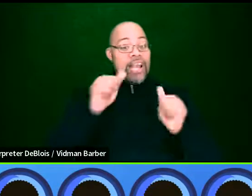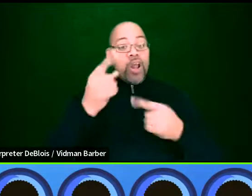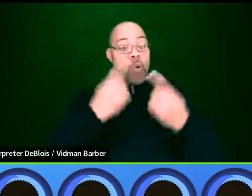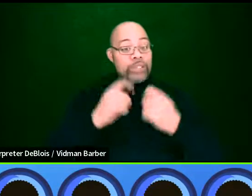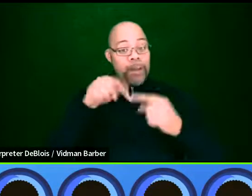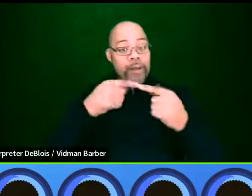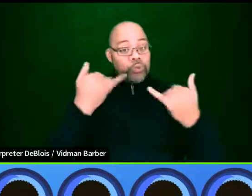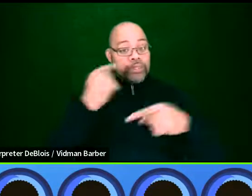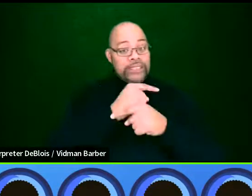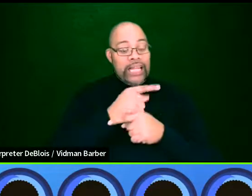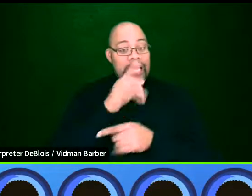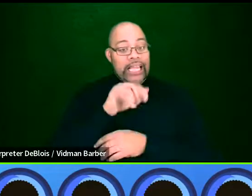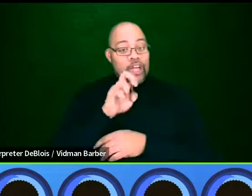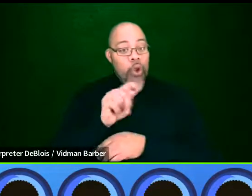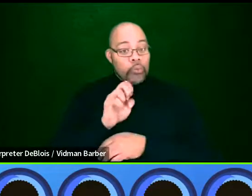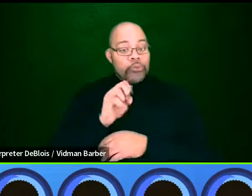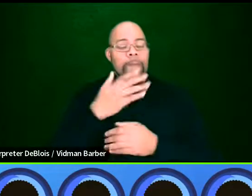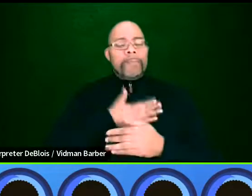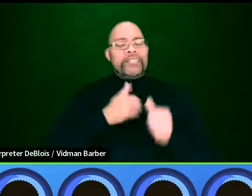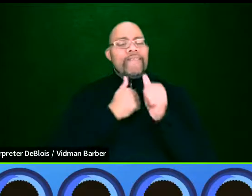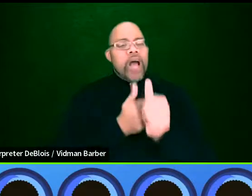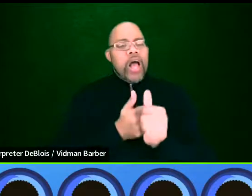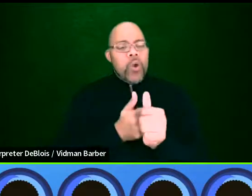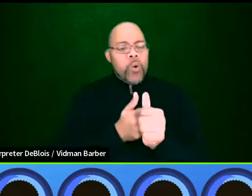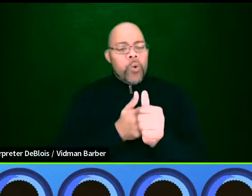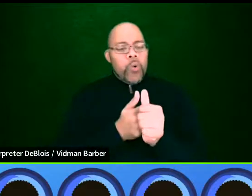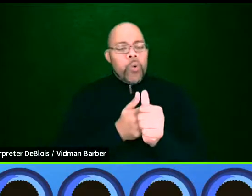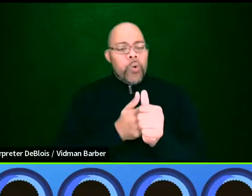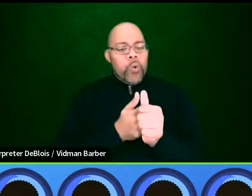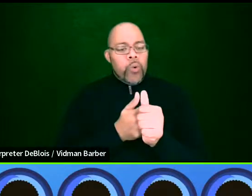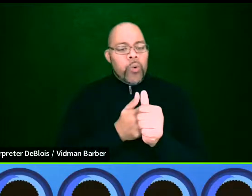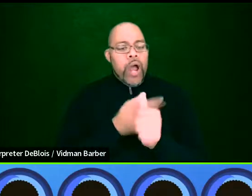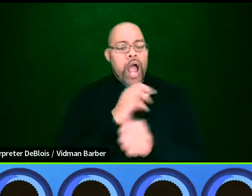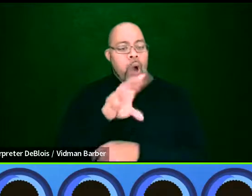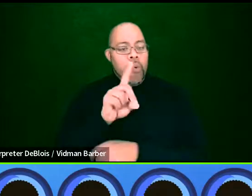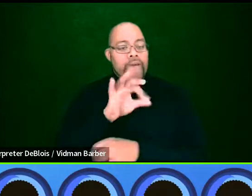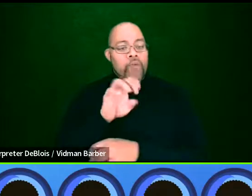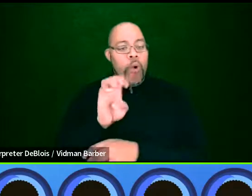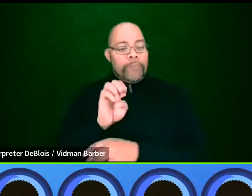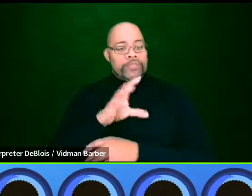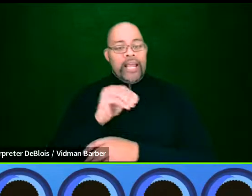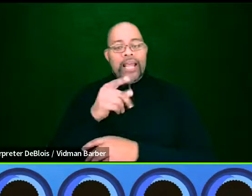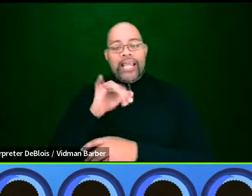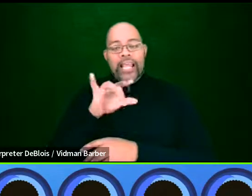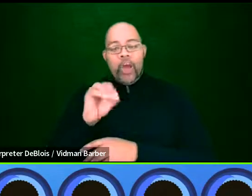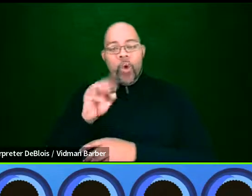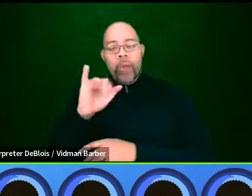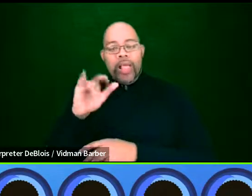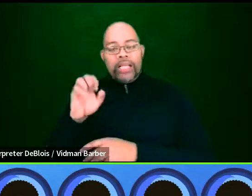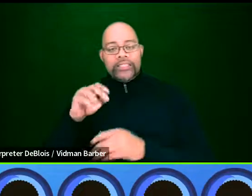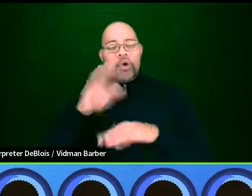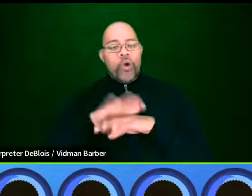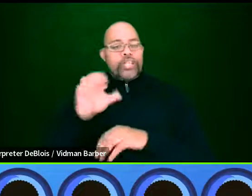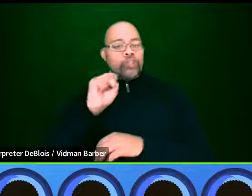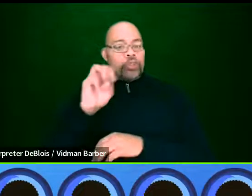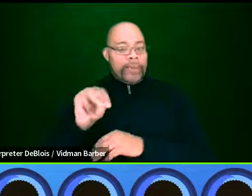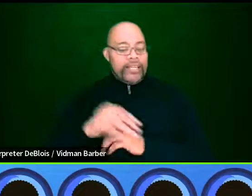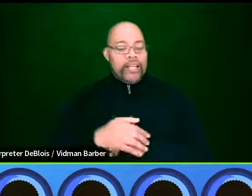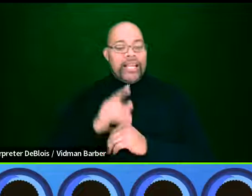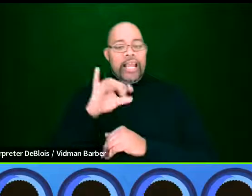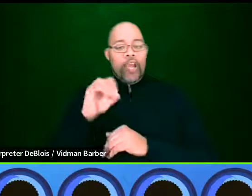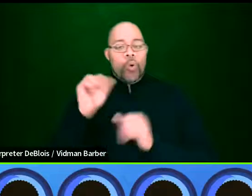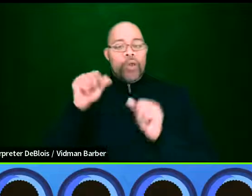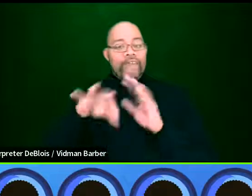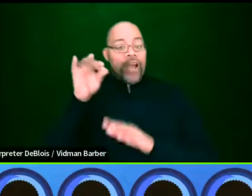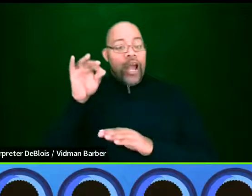about today's keynote, please follow Howard Forbes and Keiko Wilkins on their socials. Keiko can